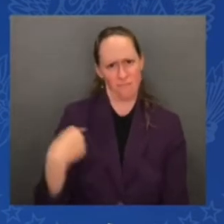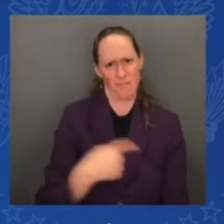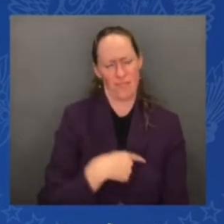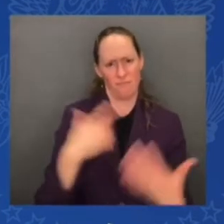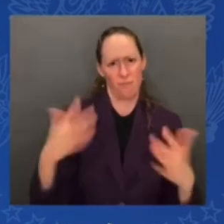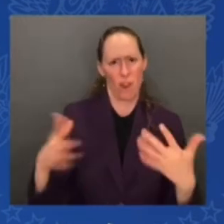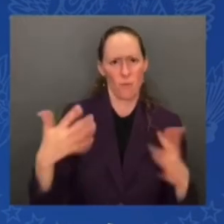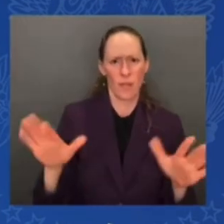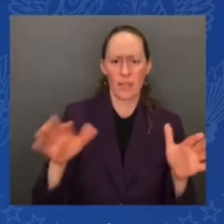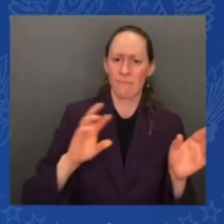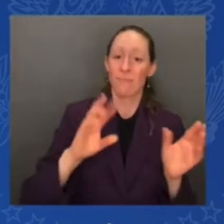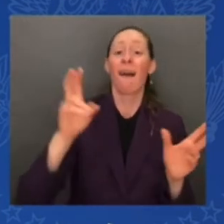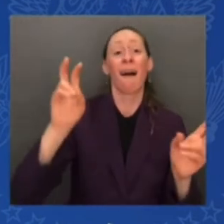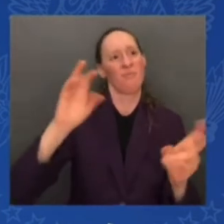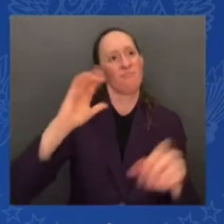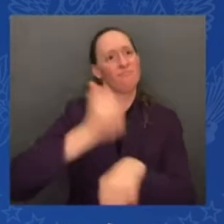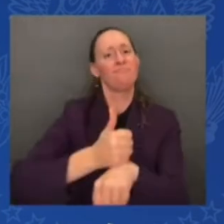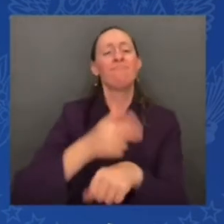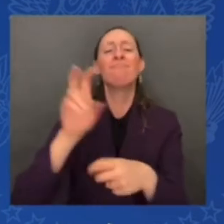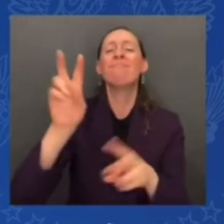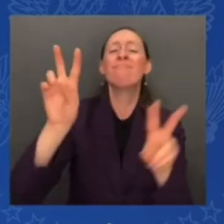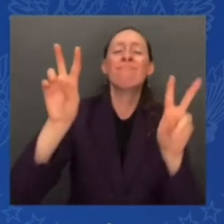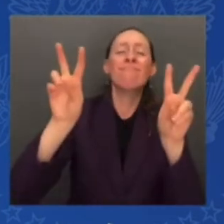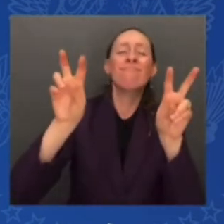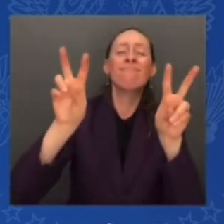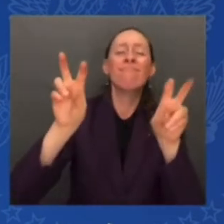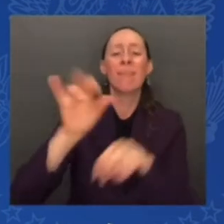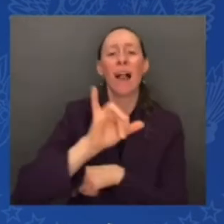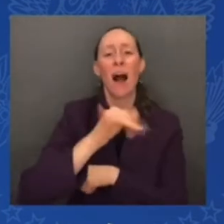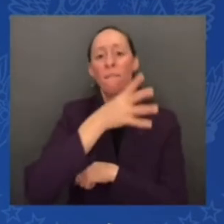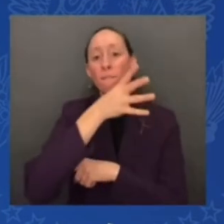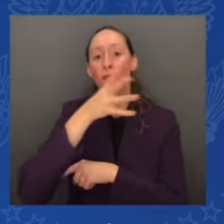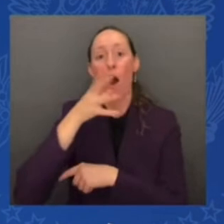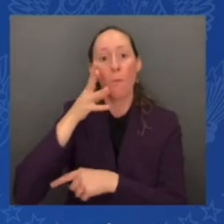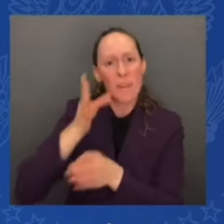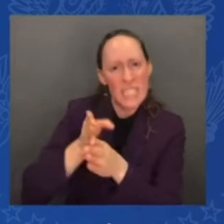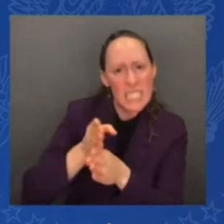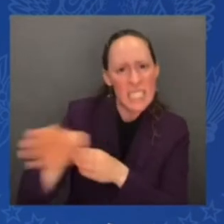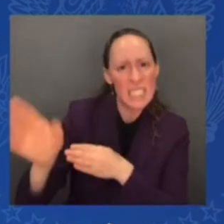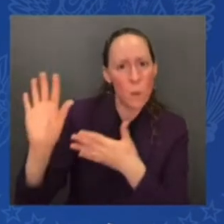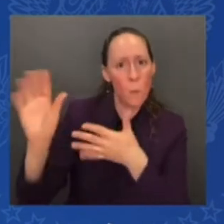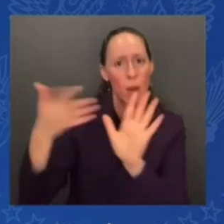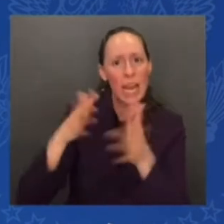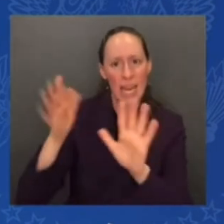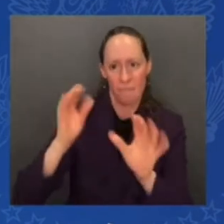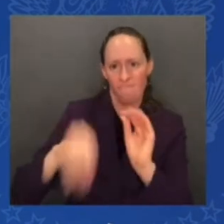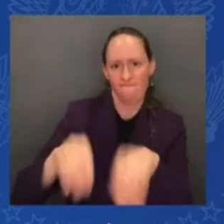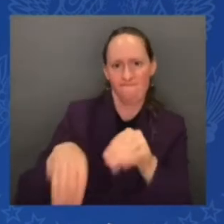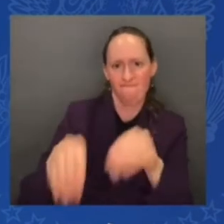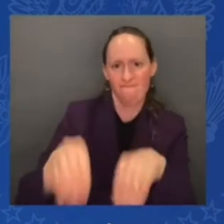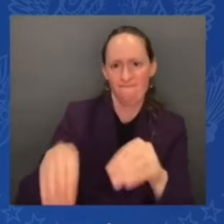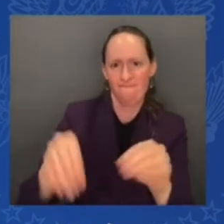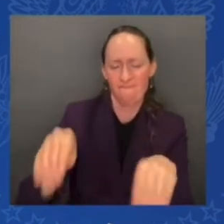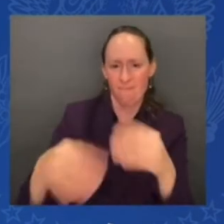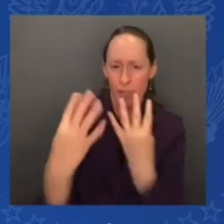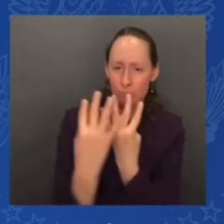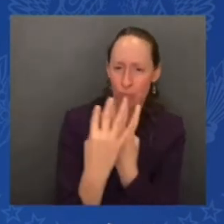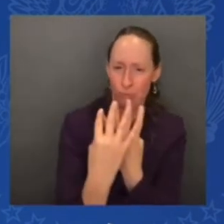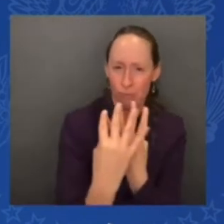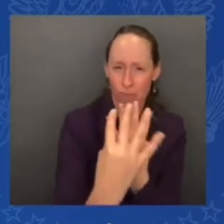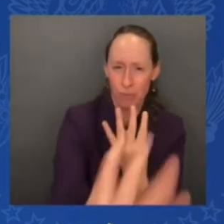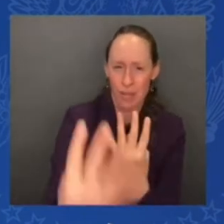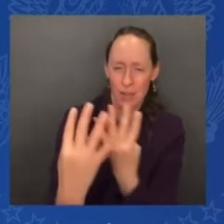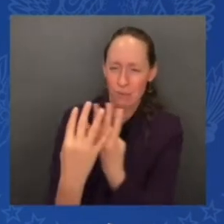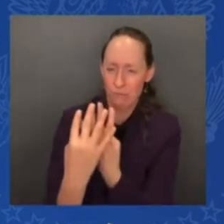here, the energy here, and be able to transmit it all the way across Arizona into California as well.